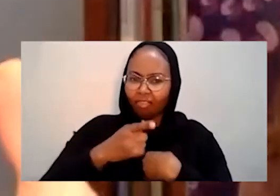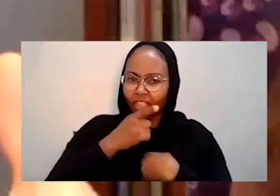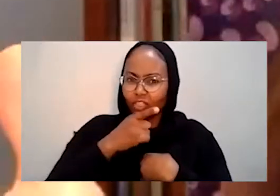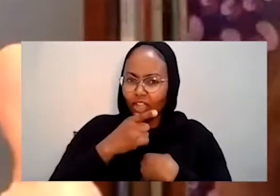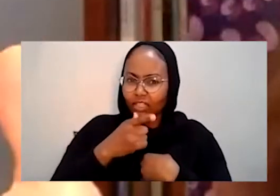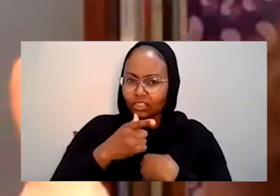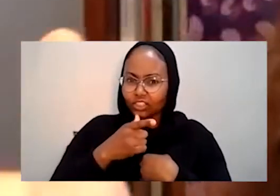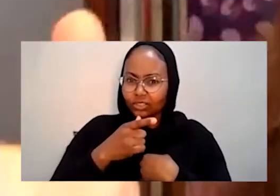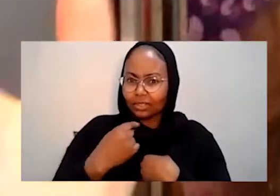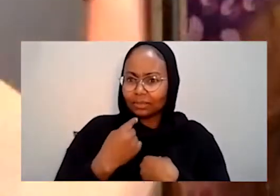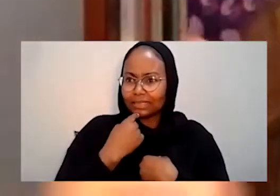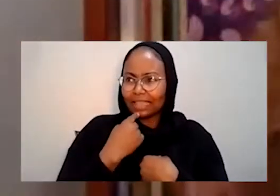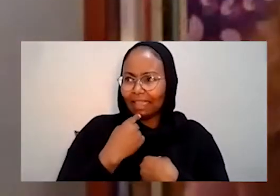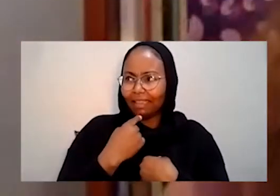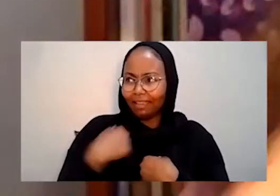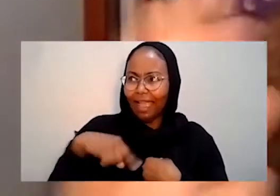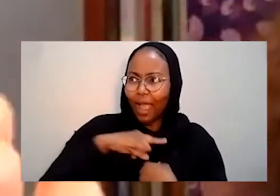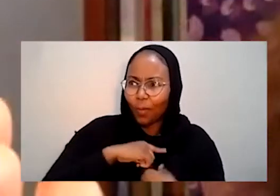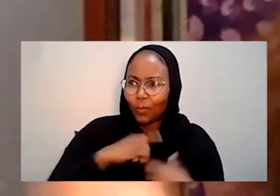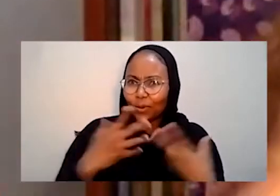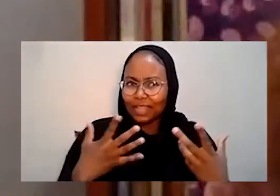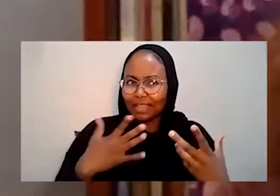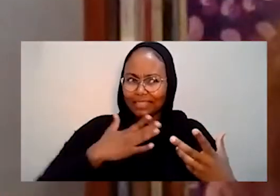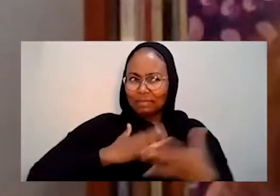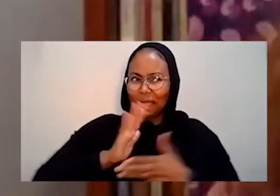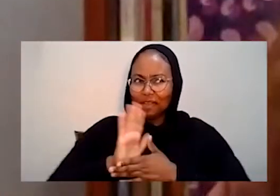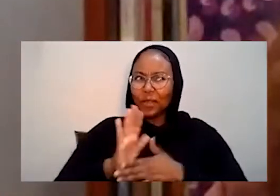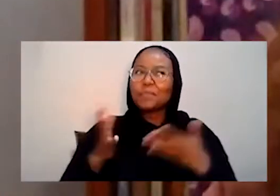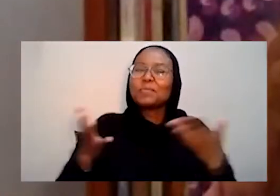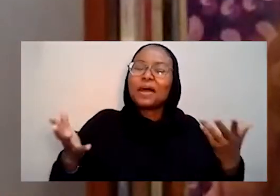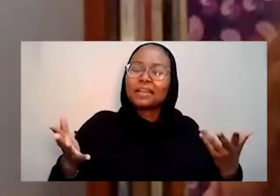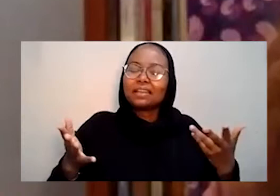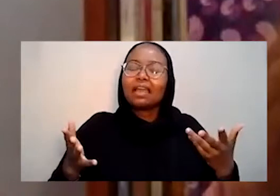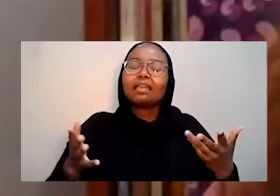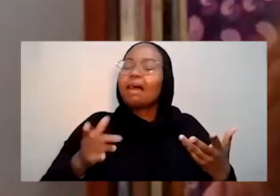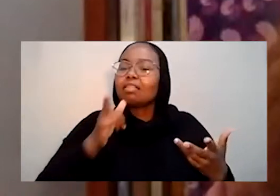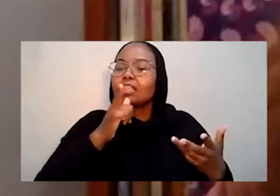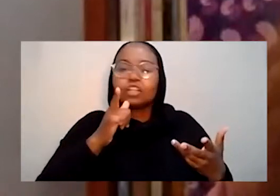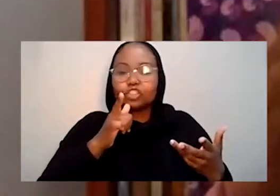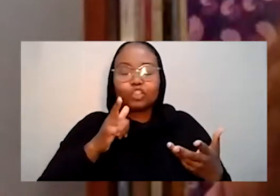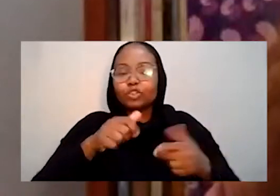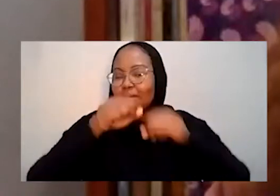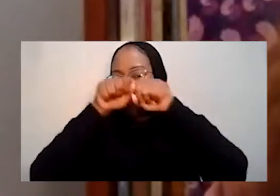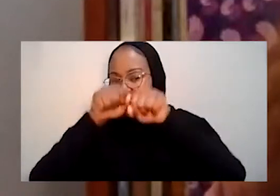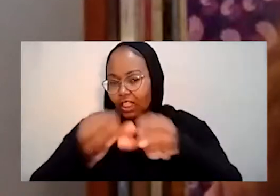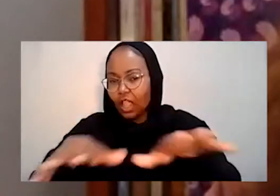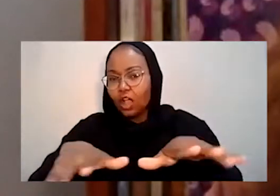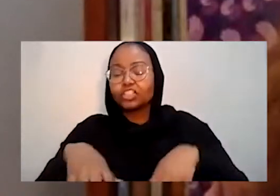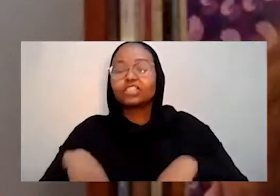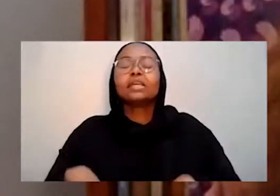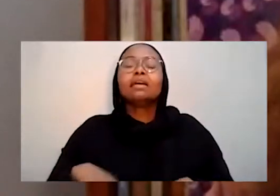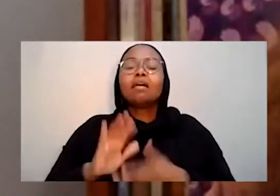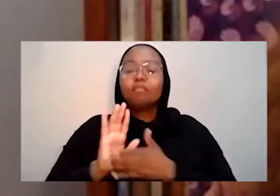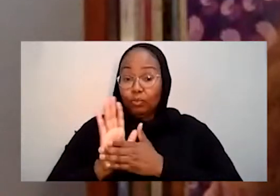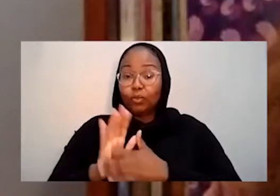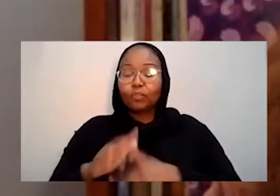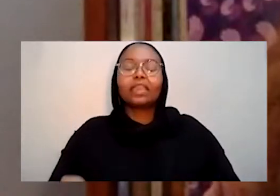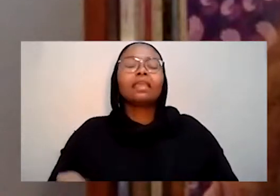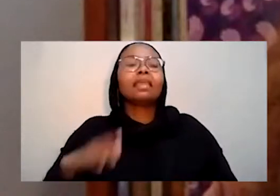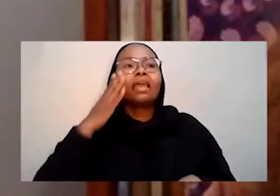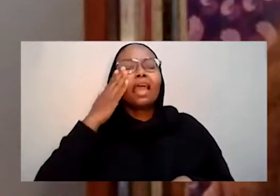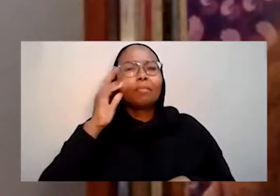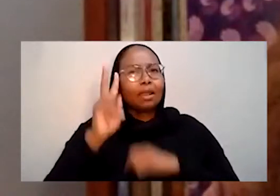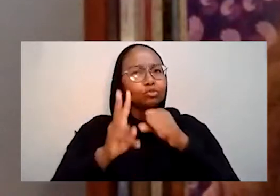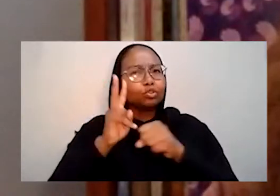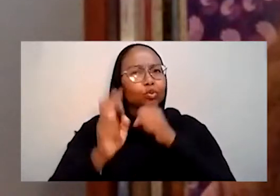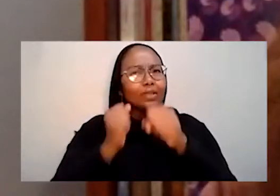if it's, you know, my film, but you know, we had our debut about 2 years ago when the film was first produced,